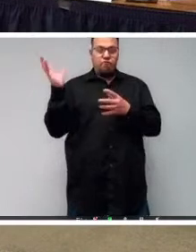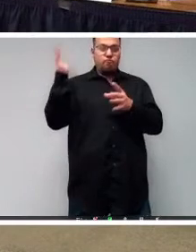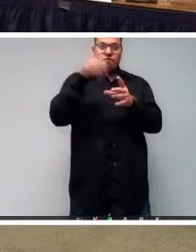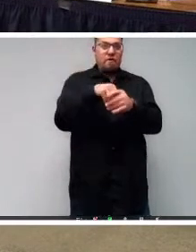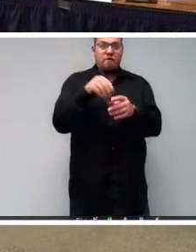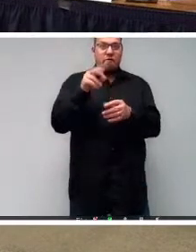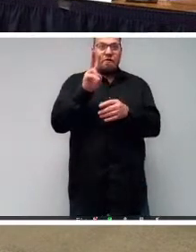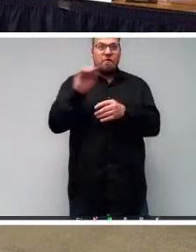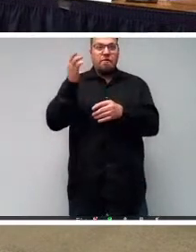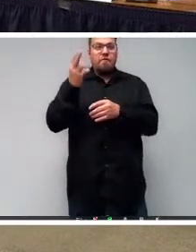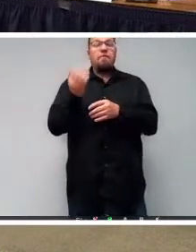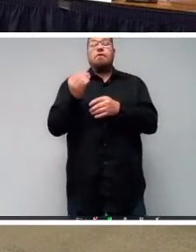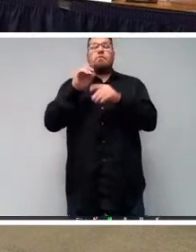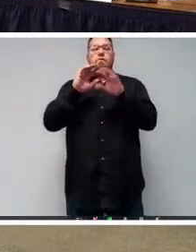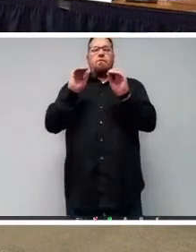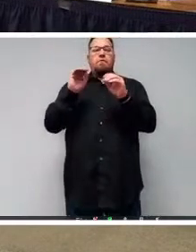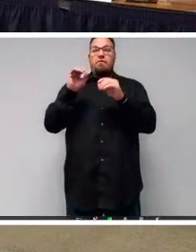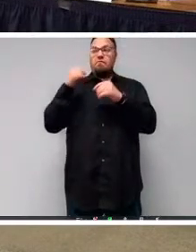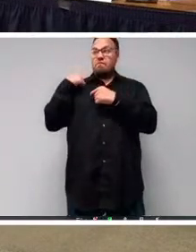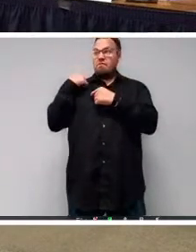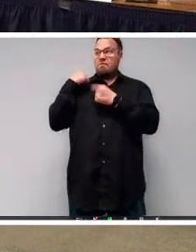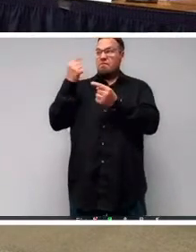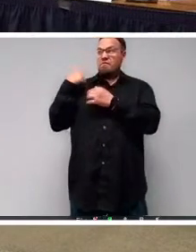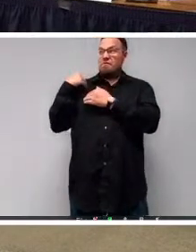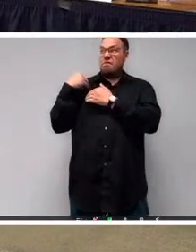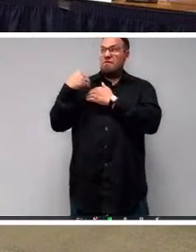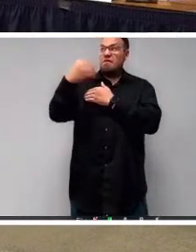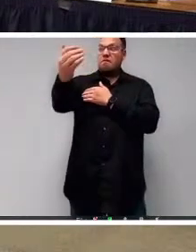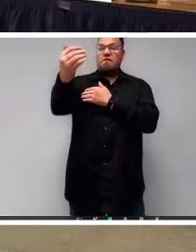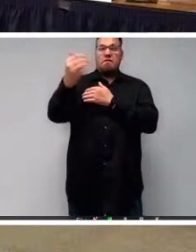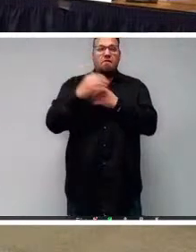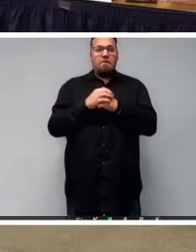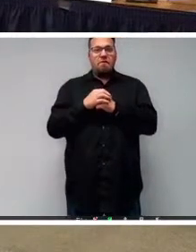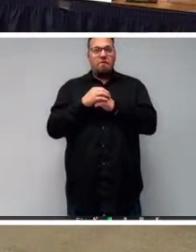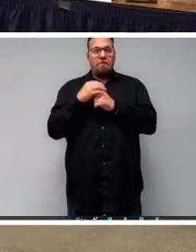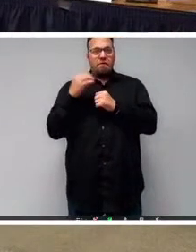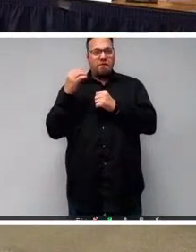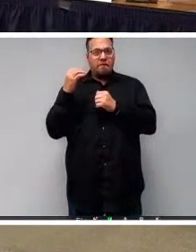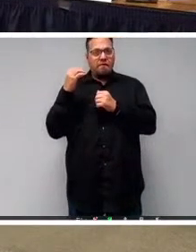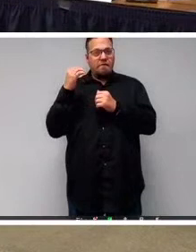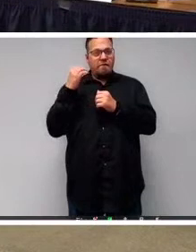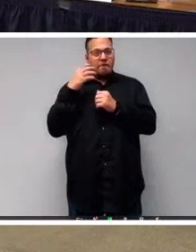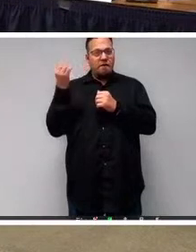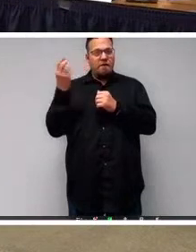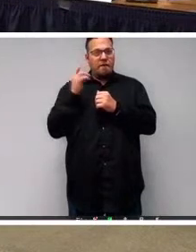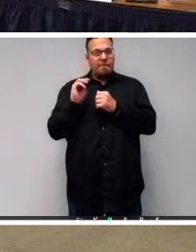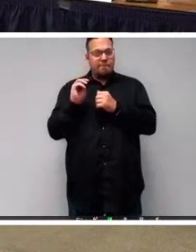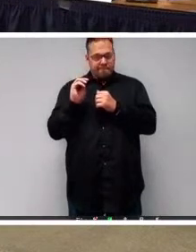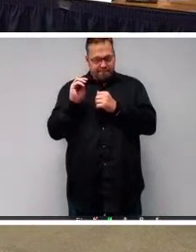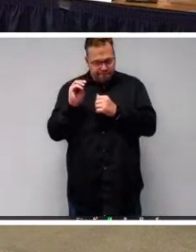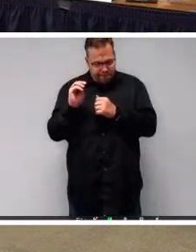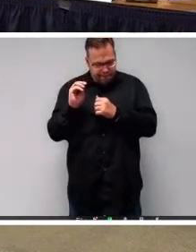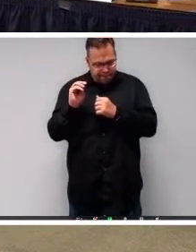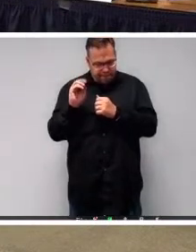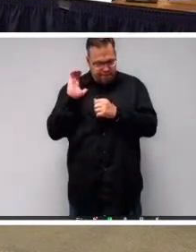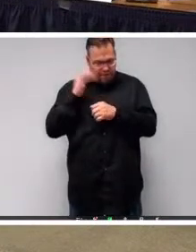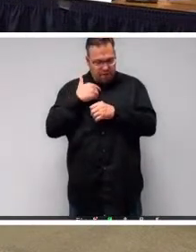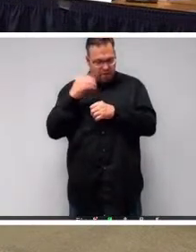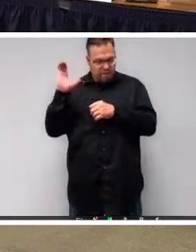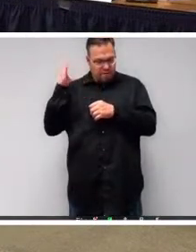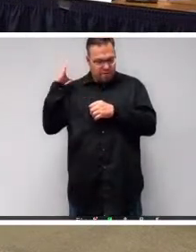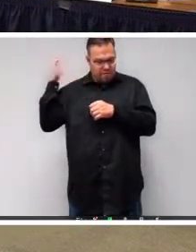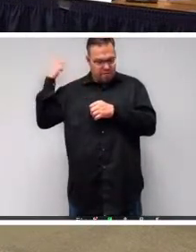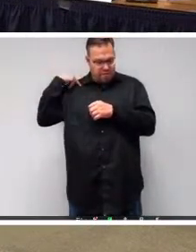track record of community involvement. And our superintendents along the